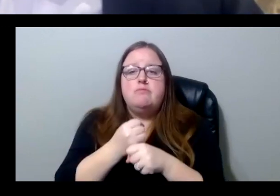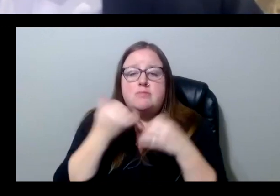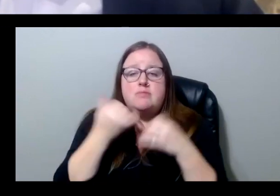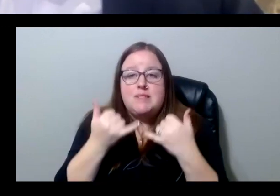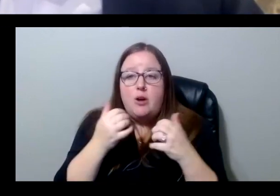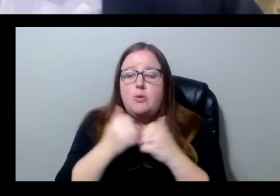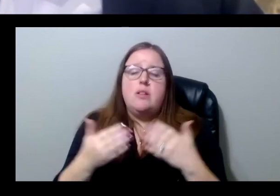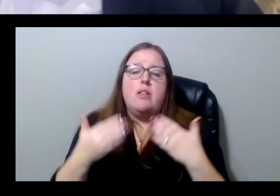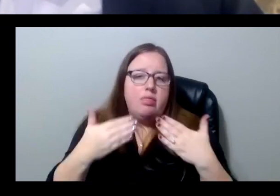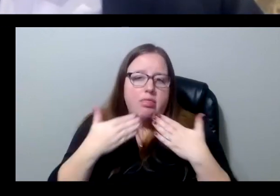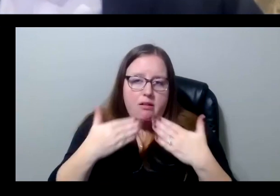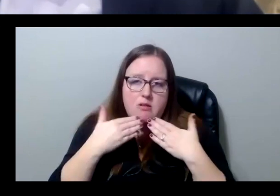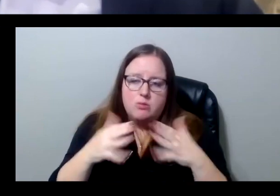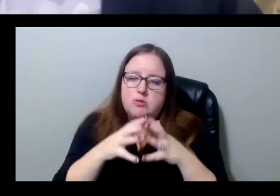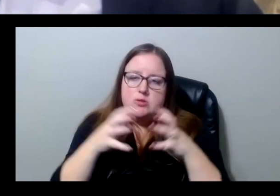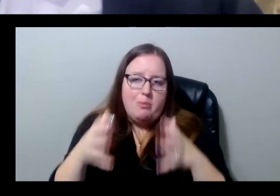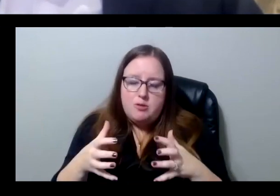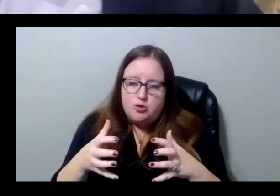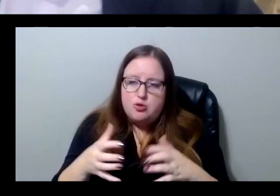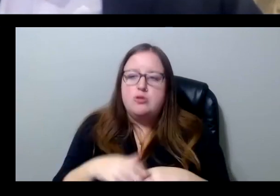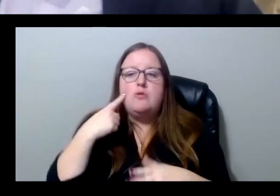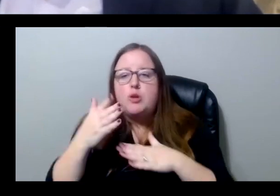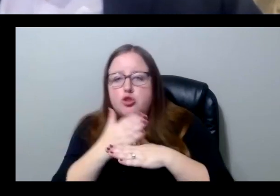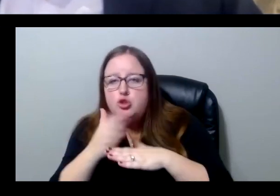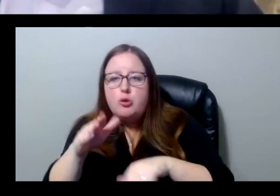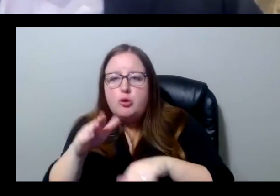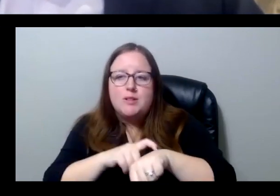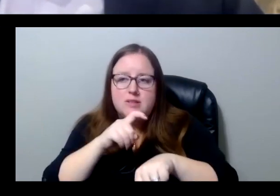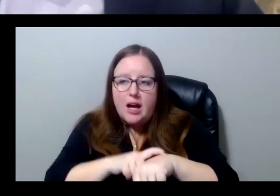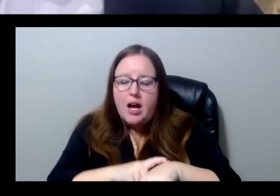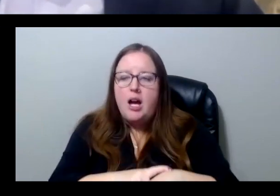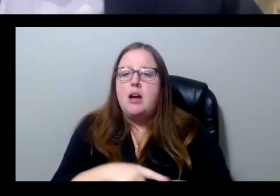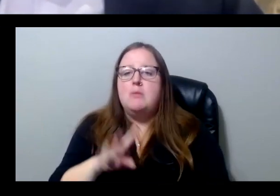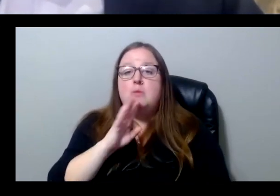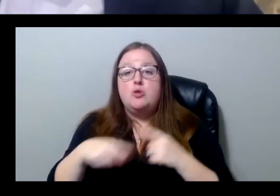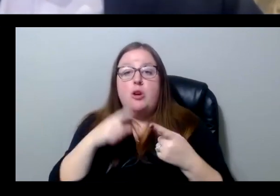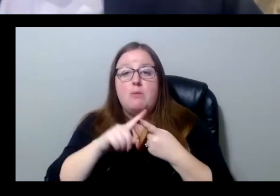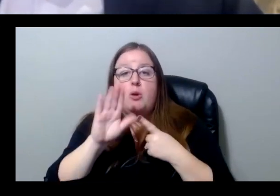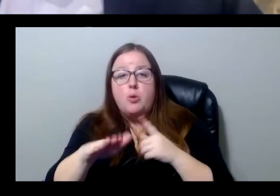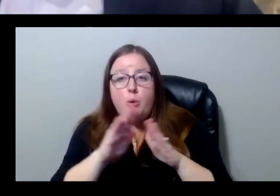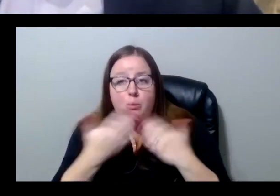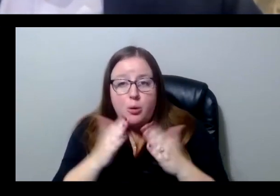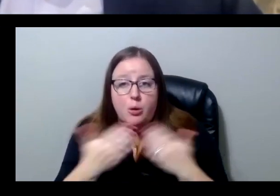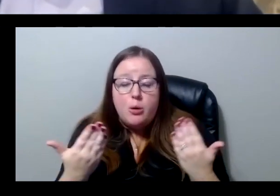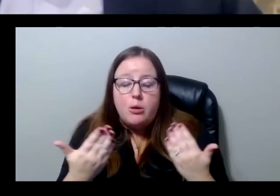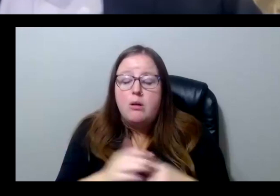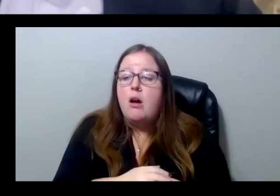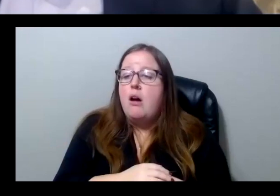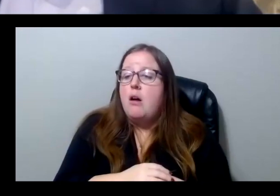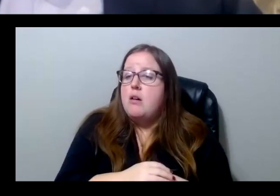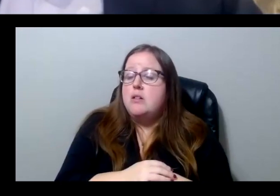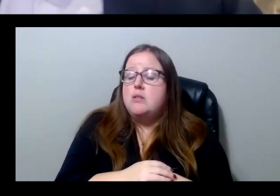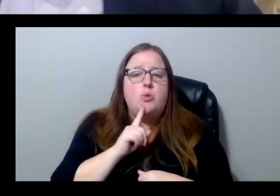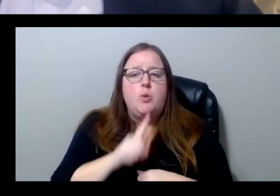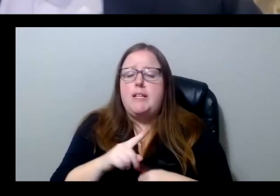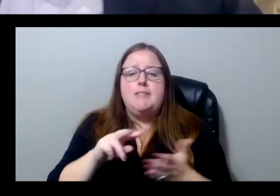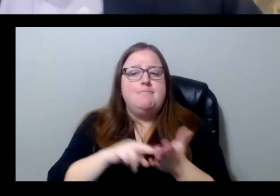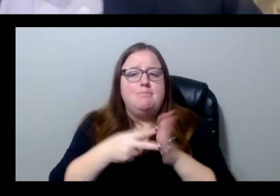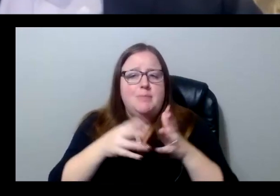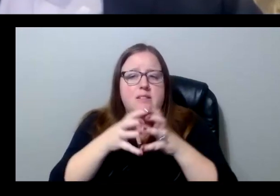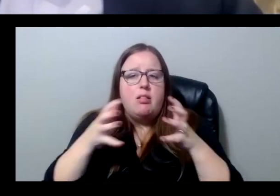how did the people you used as historical reference points influence the personalities of the characters in your